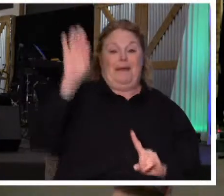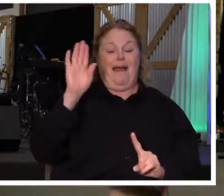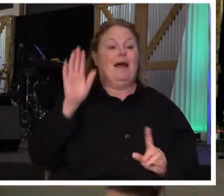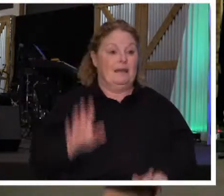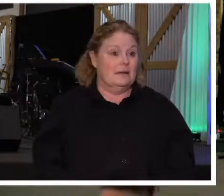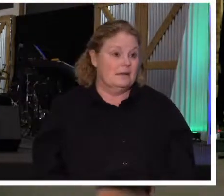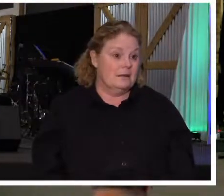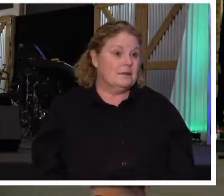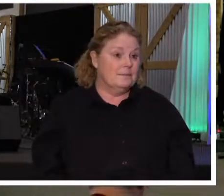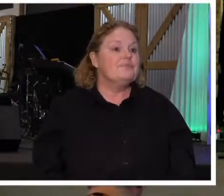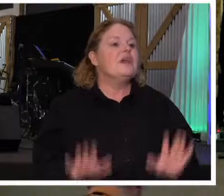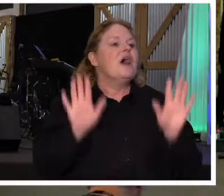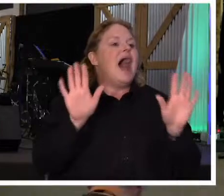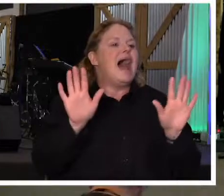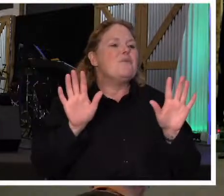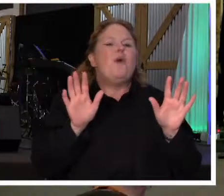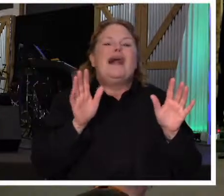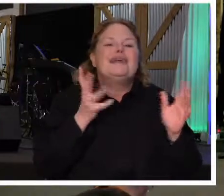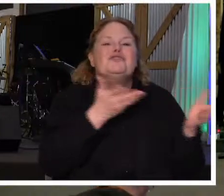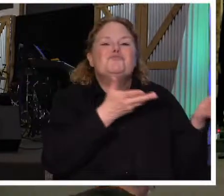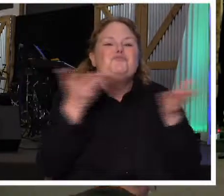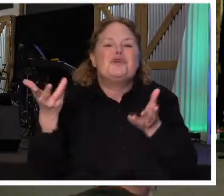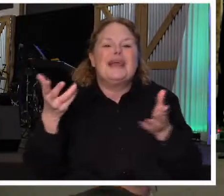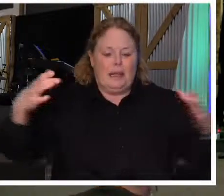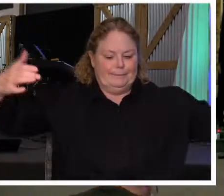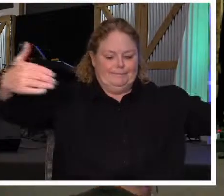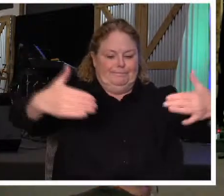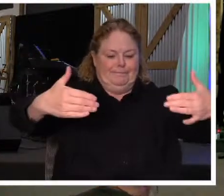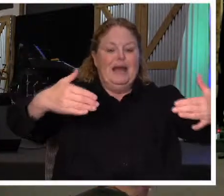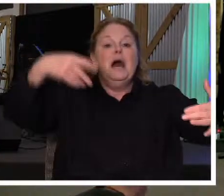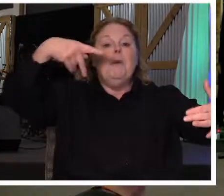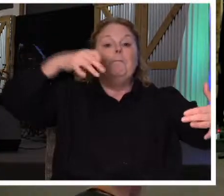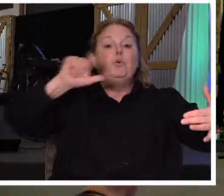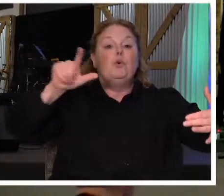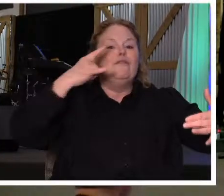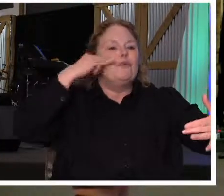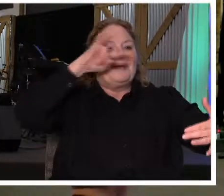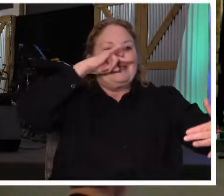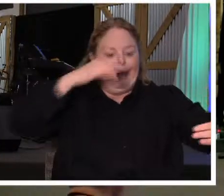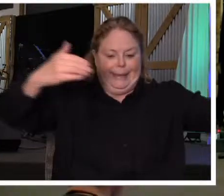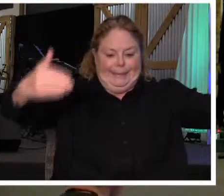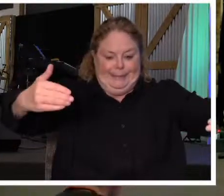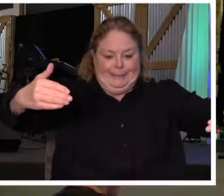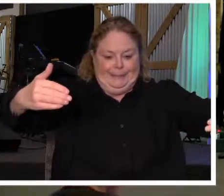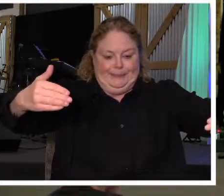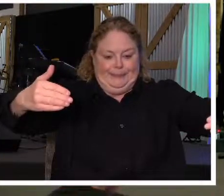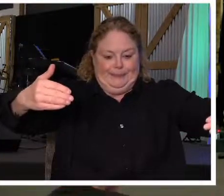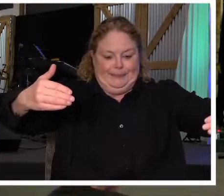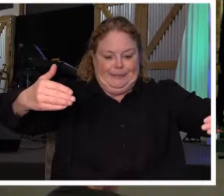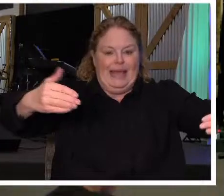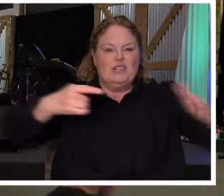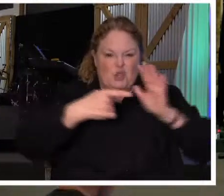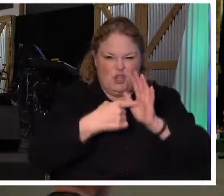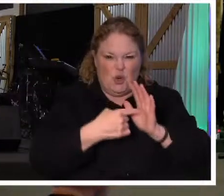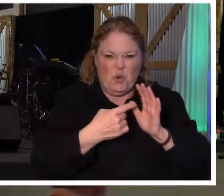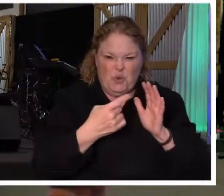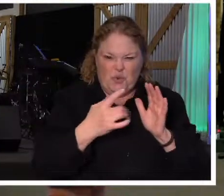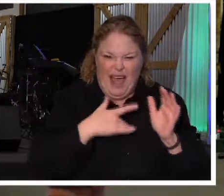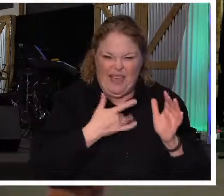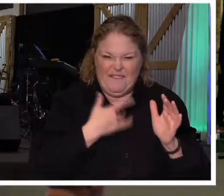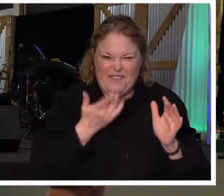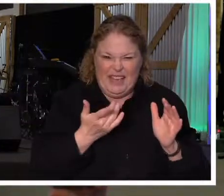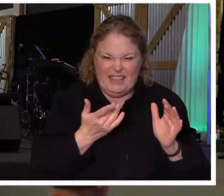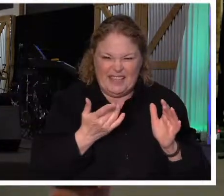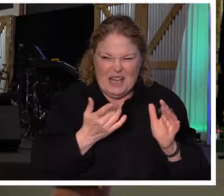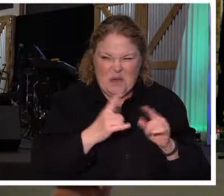wanted to have with me a small child's pool today to do a sermon illustration, but it began to dawn on me that if I did it well, the front row would get